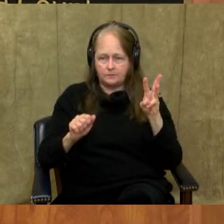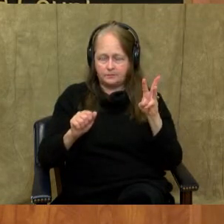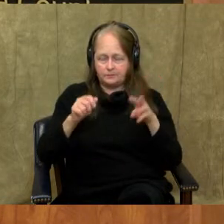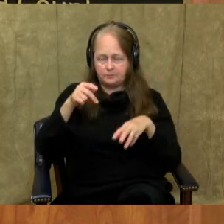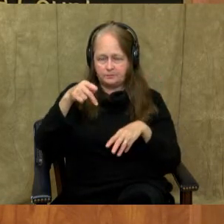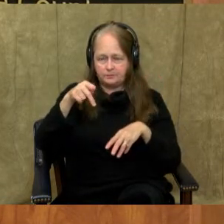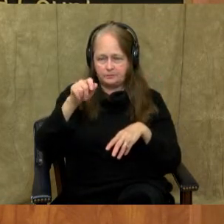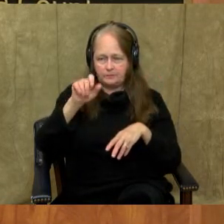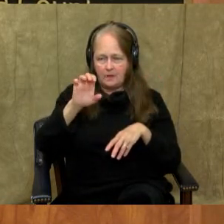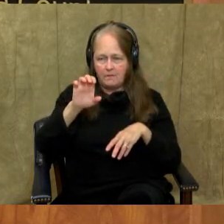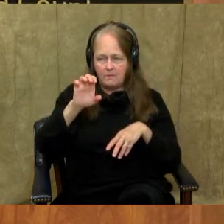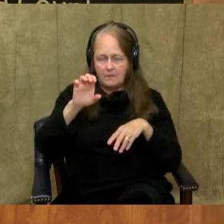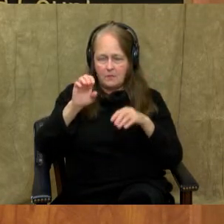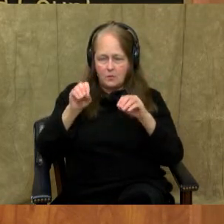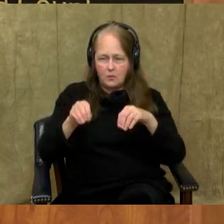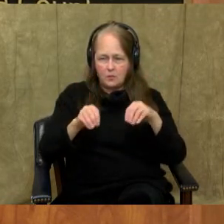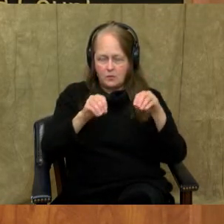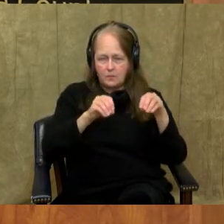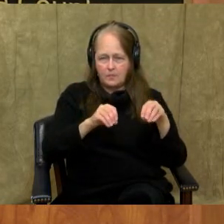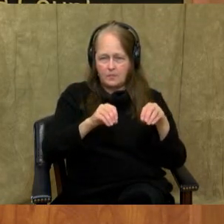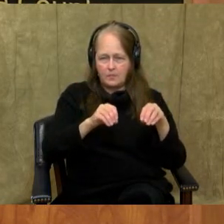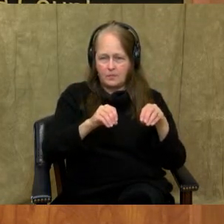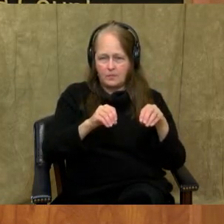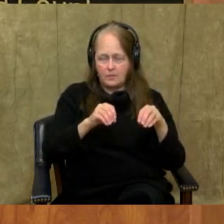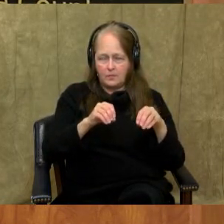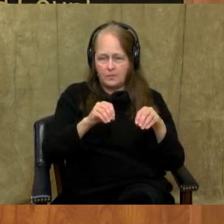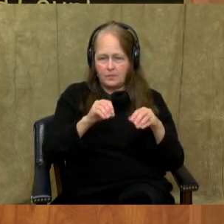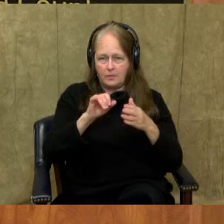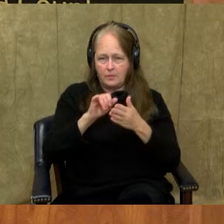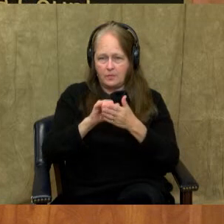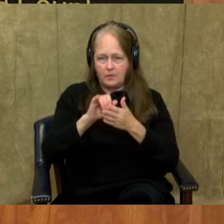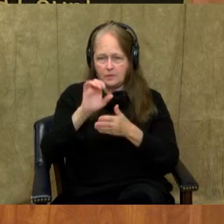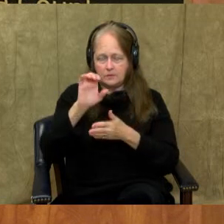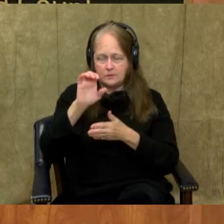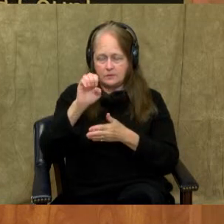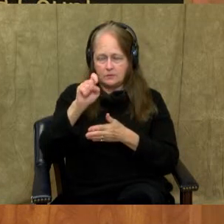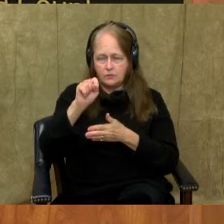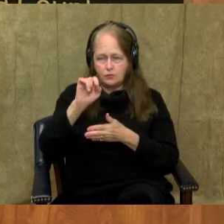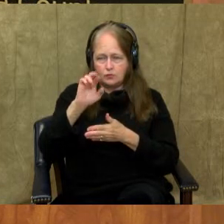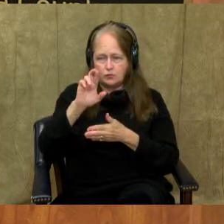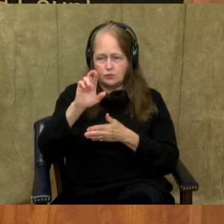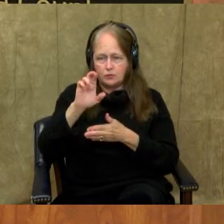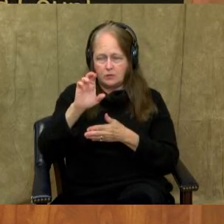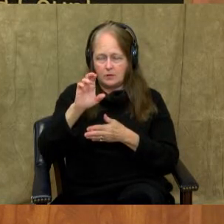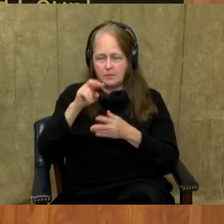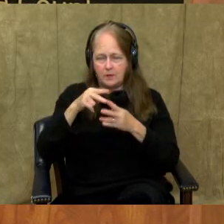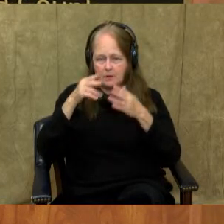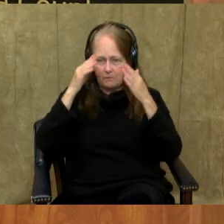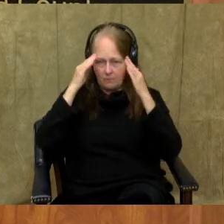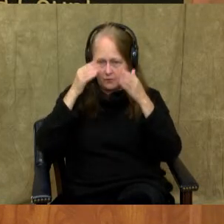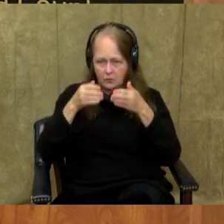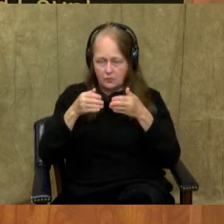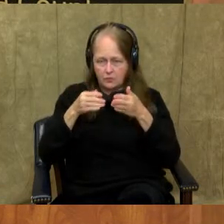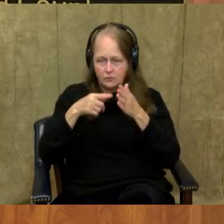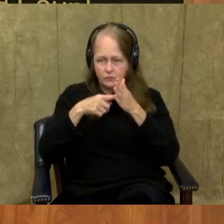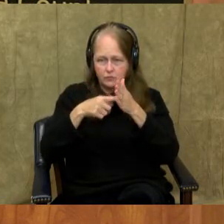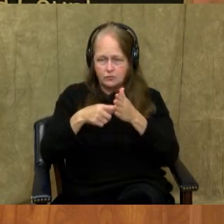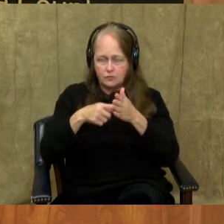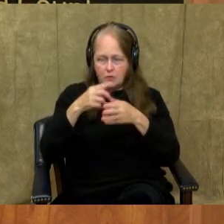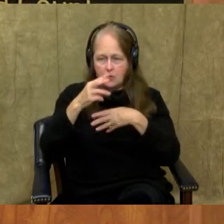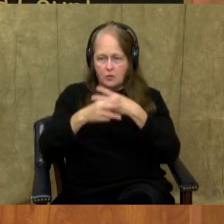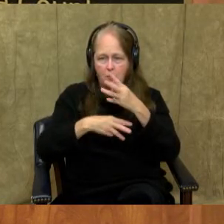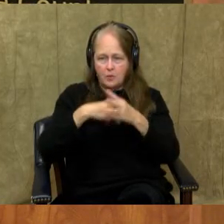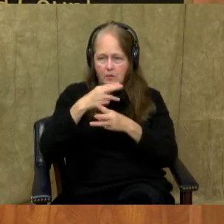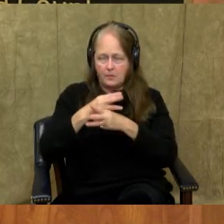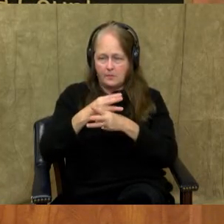Pacific Ocean in the middle is called a Pacific-centric map. Okay, centric means focused. So we can show the world this way too, why